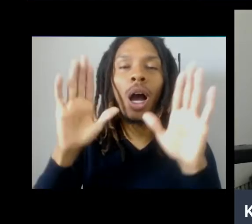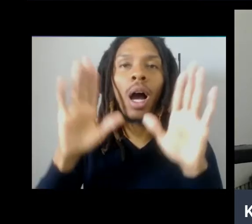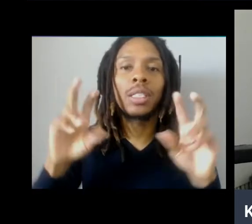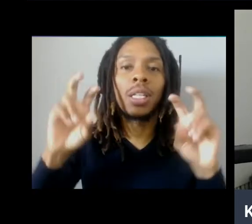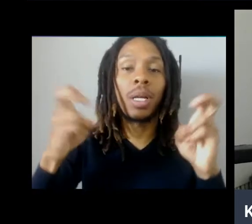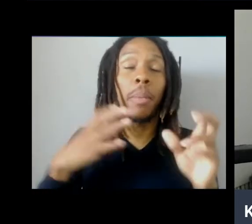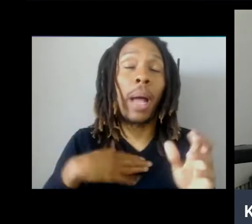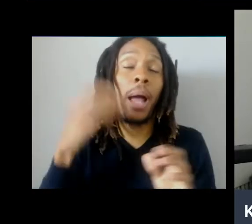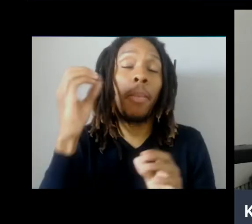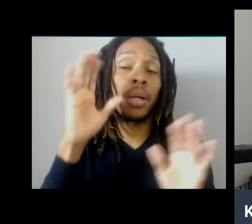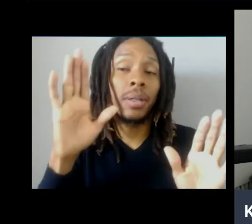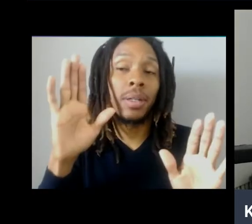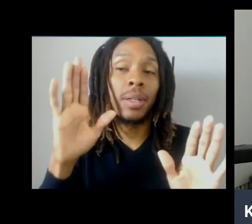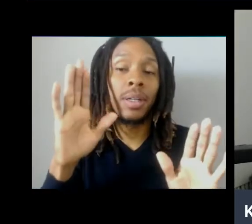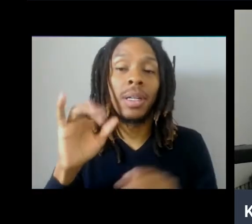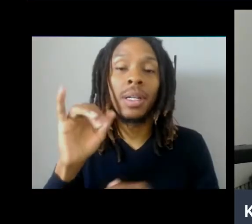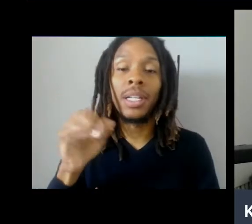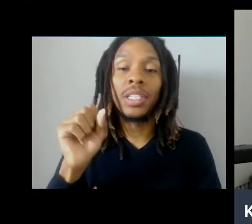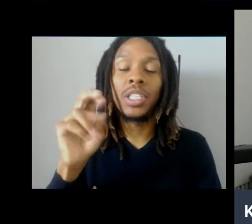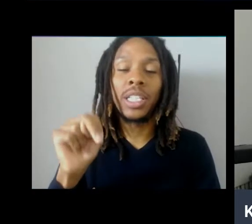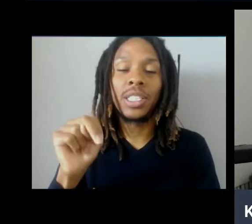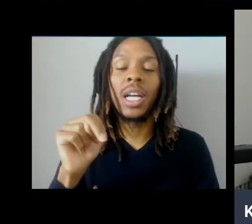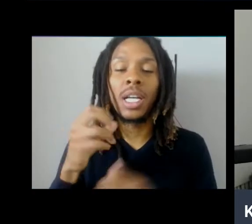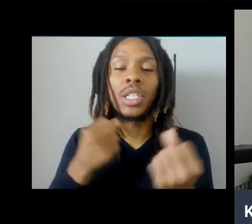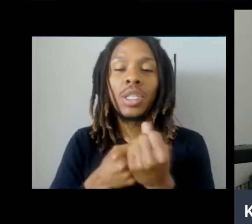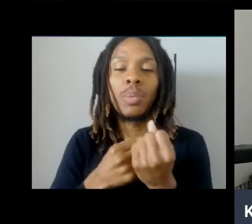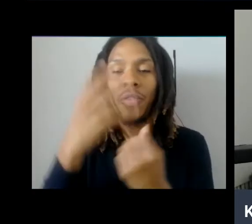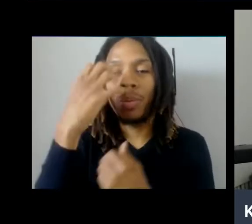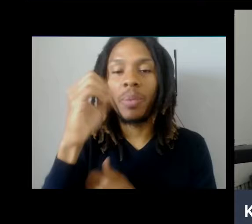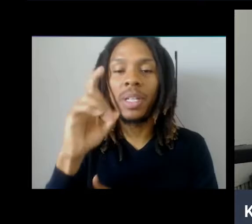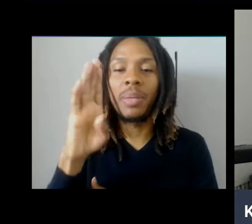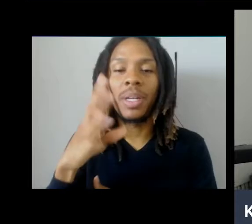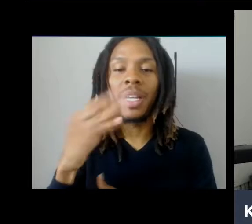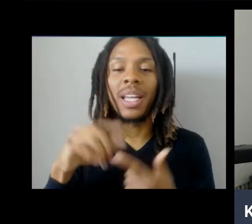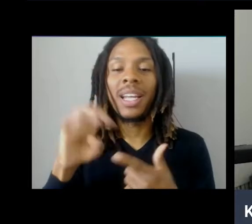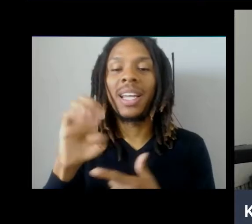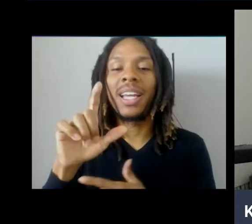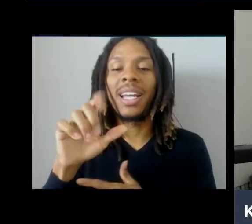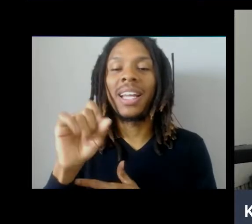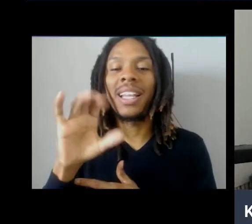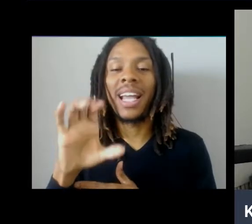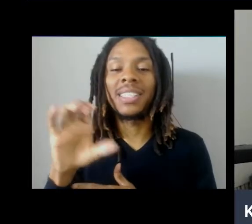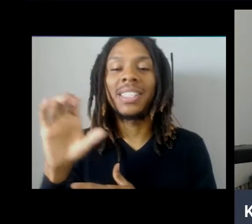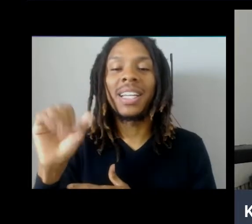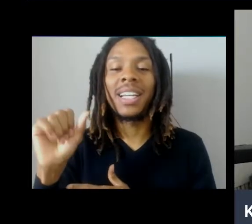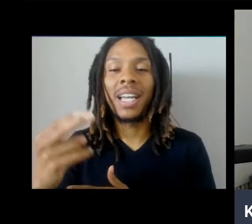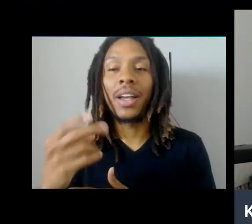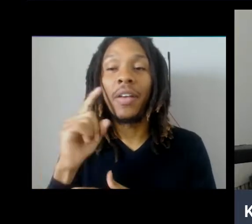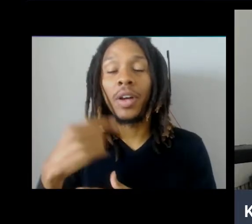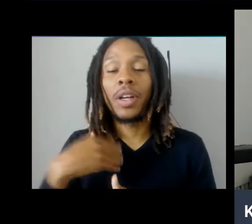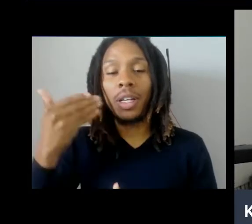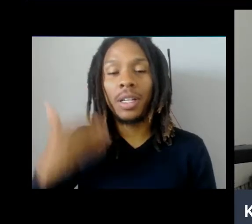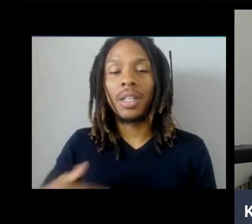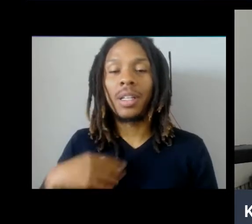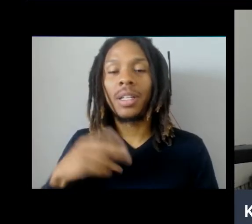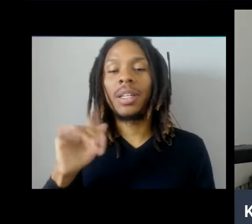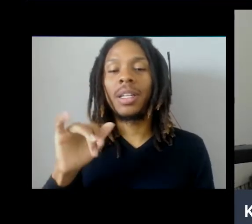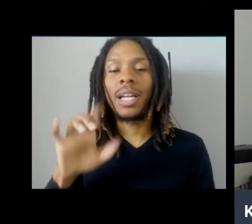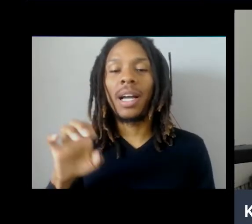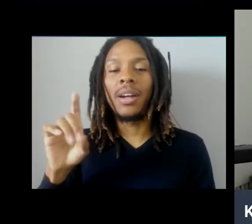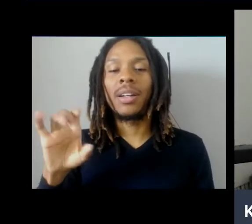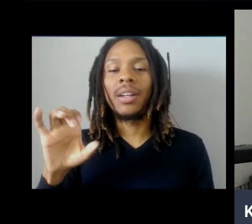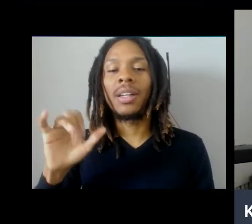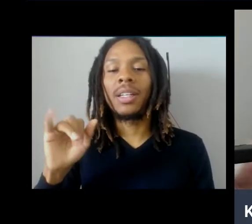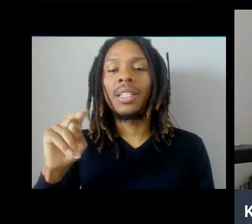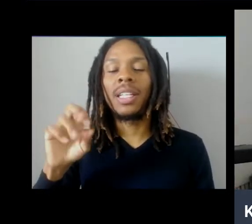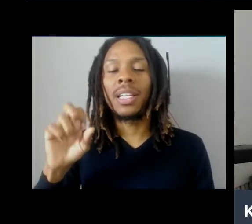opinion, which is JSON support for MemoryDB and ElastiCache. But first, I'd like to introduce myself. I'm Kyle Dickinson. I'm with the AWS Customer Incident Response